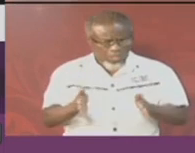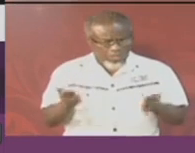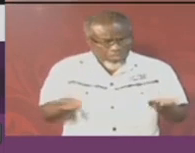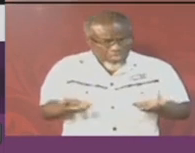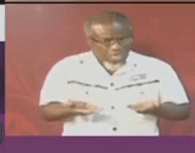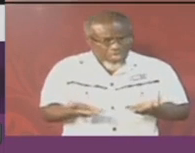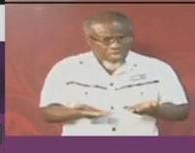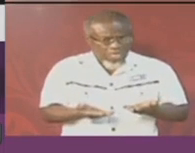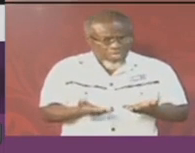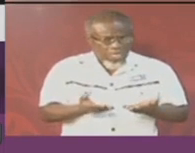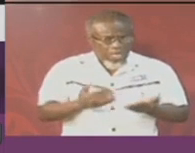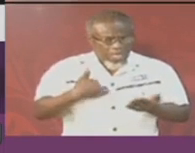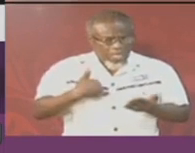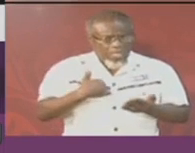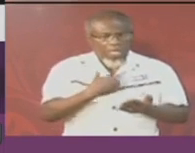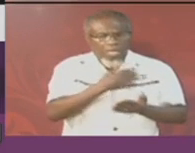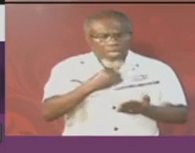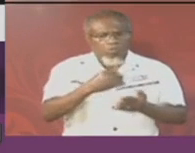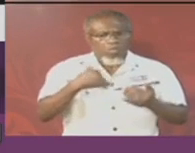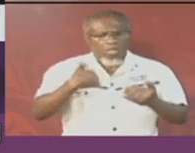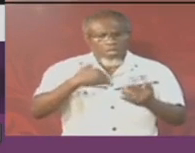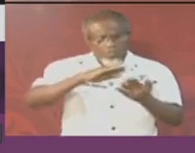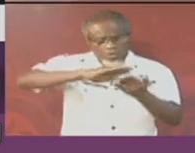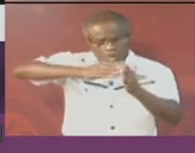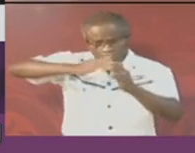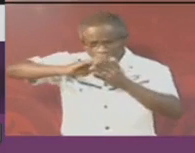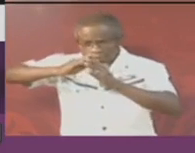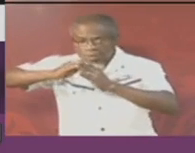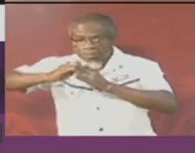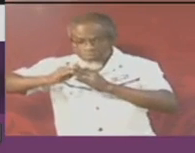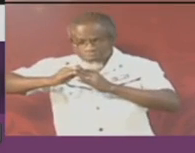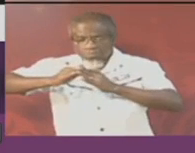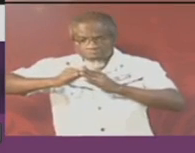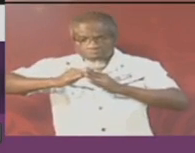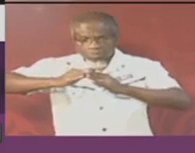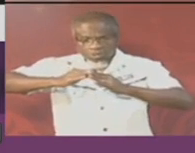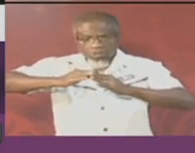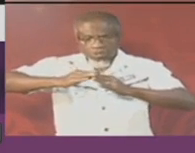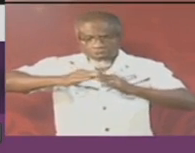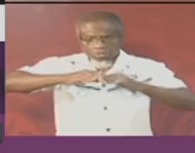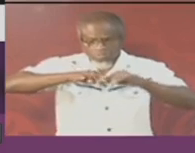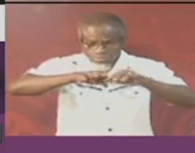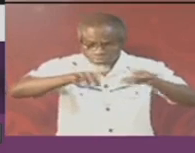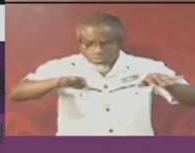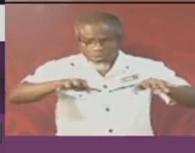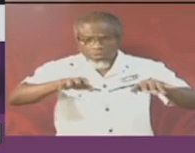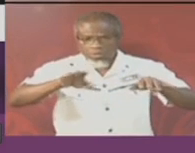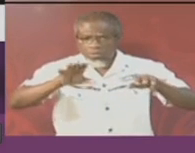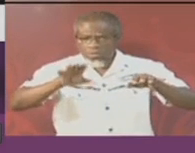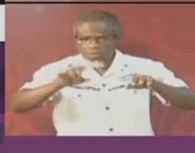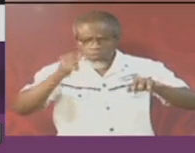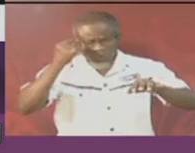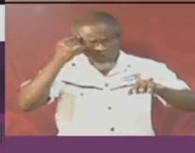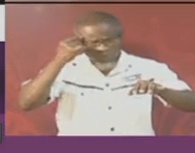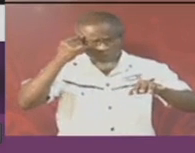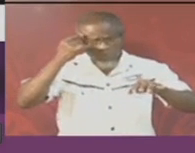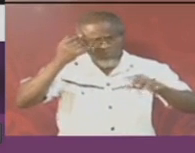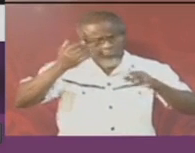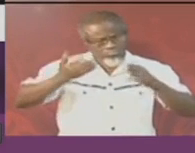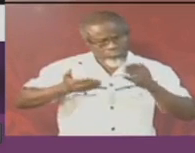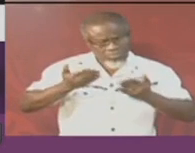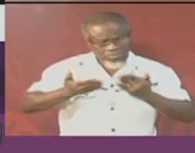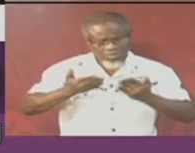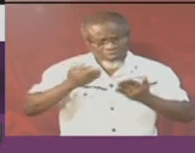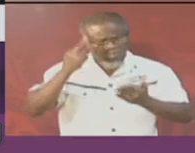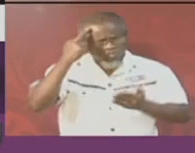that seeing Venezuelans coming forward into the formal health sector, or what do you think is the rationale? Thank